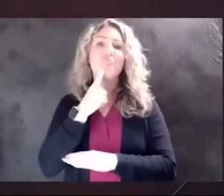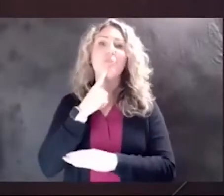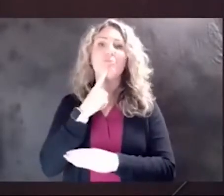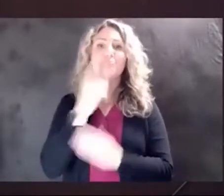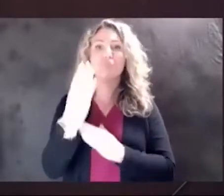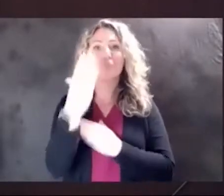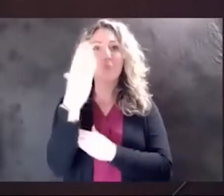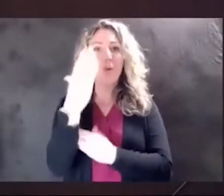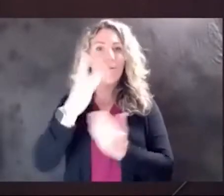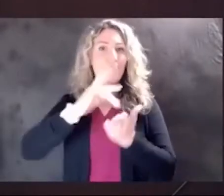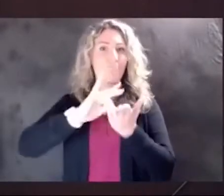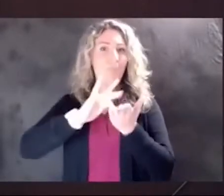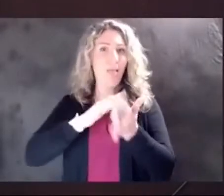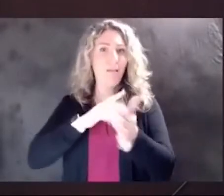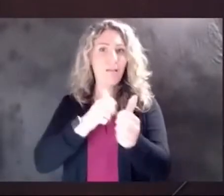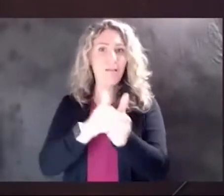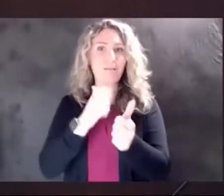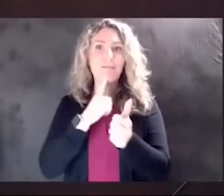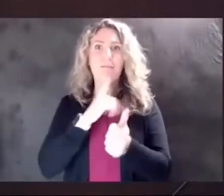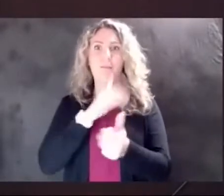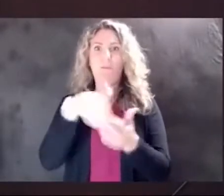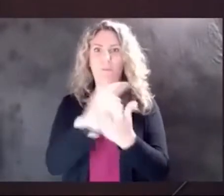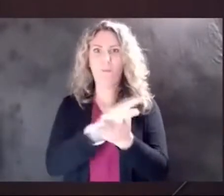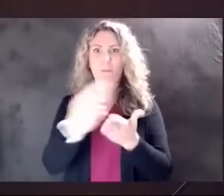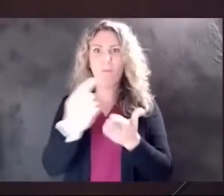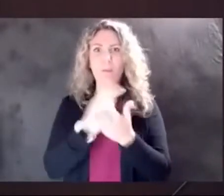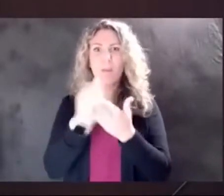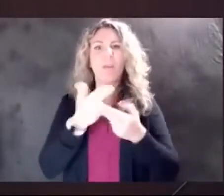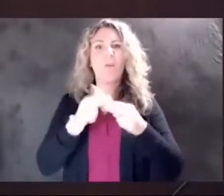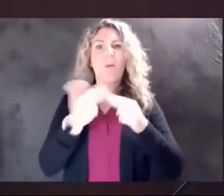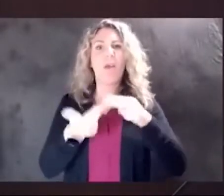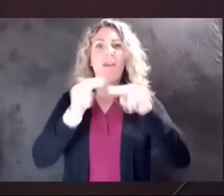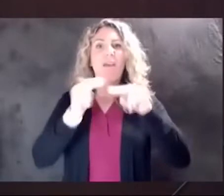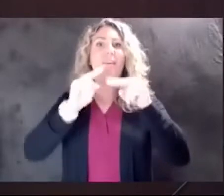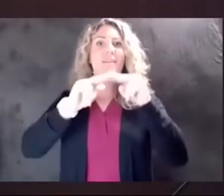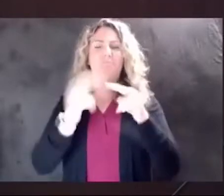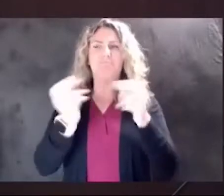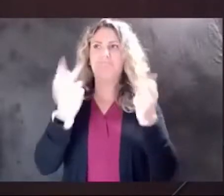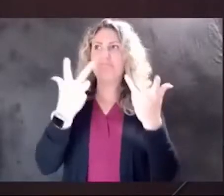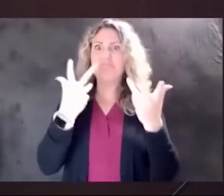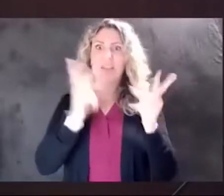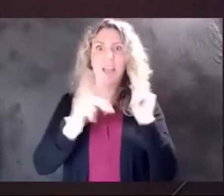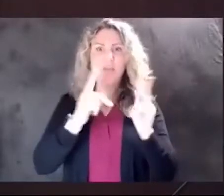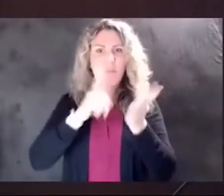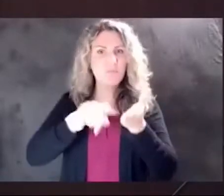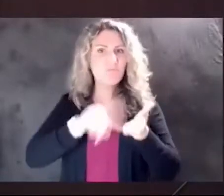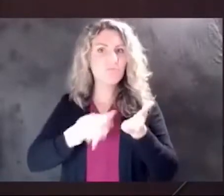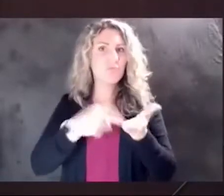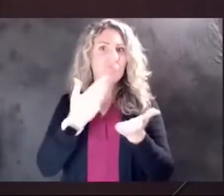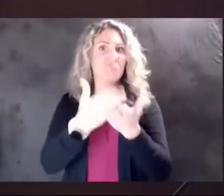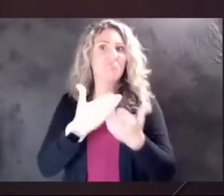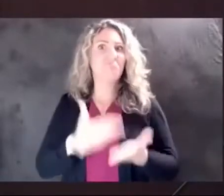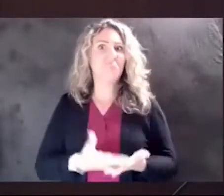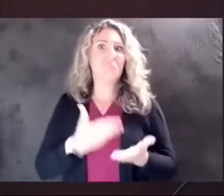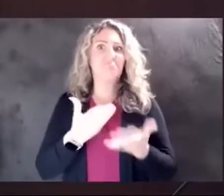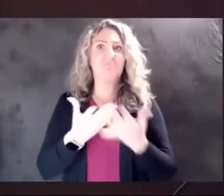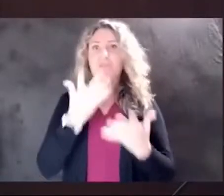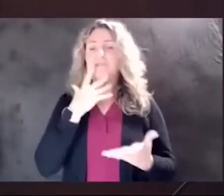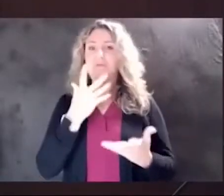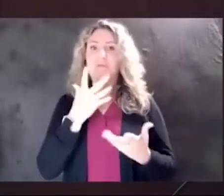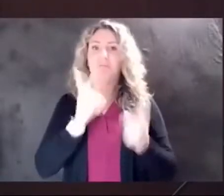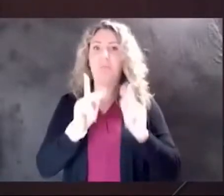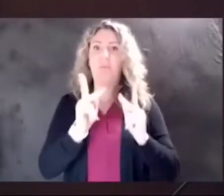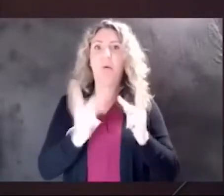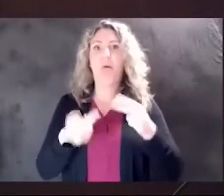weight gain, and research shows that many people packed on the pounds, on an average of 1.5 pounds per month since